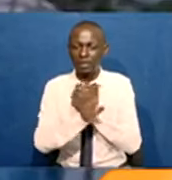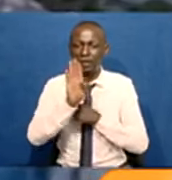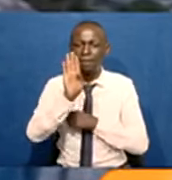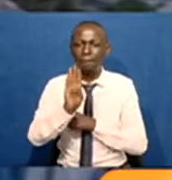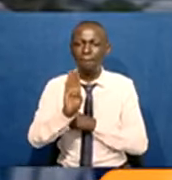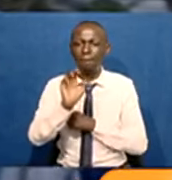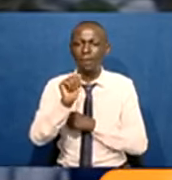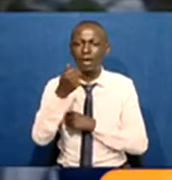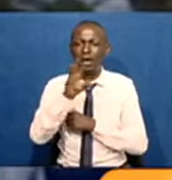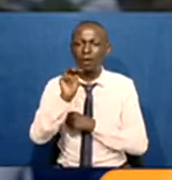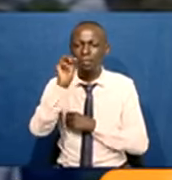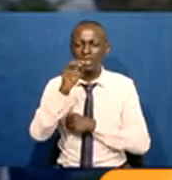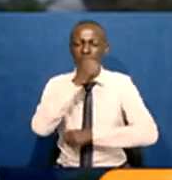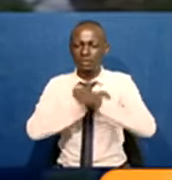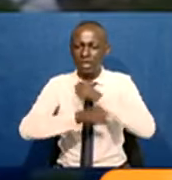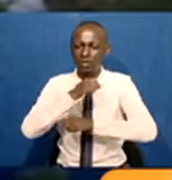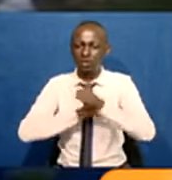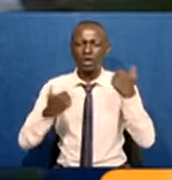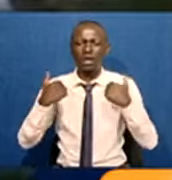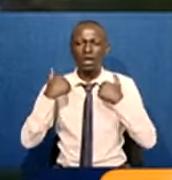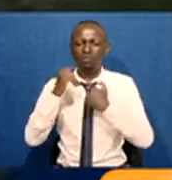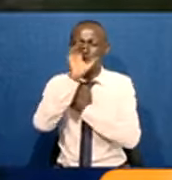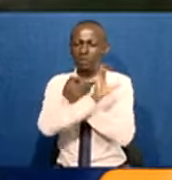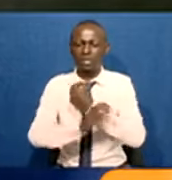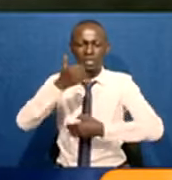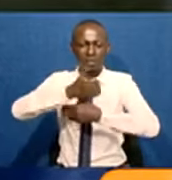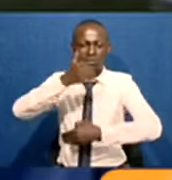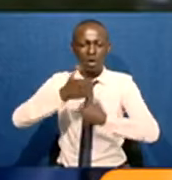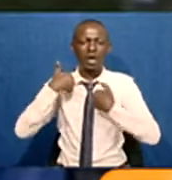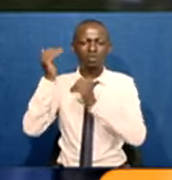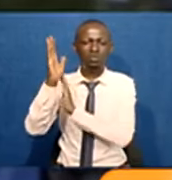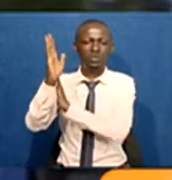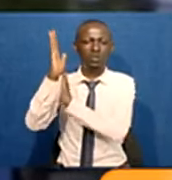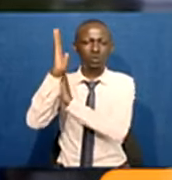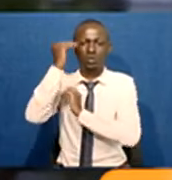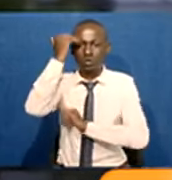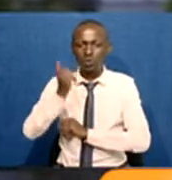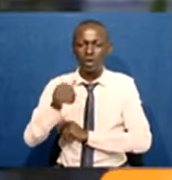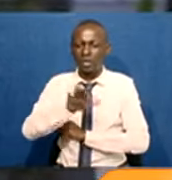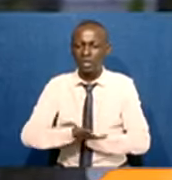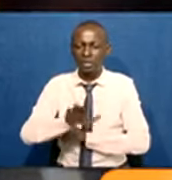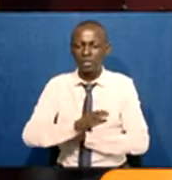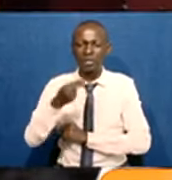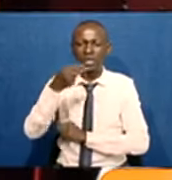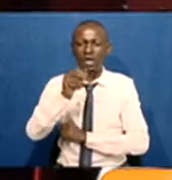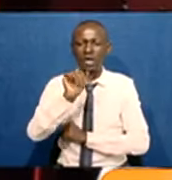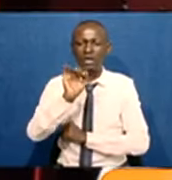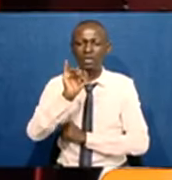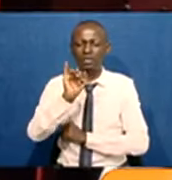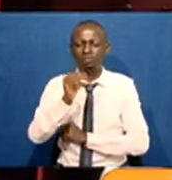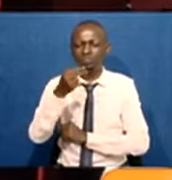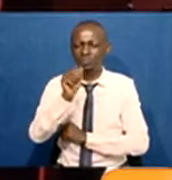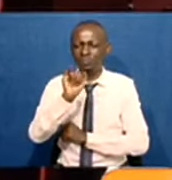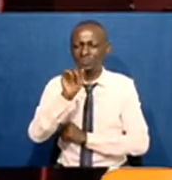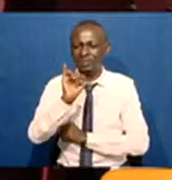steps to secure the country's borders in light of the grave situation in Haiti. According to the International Organization for